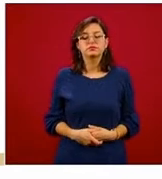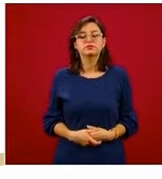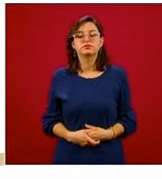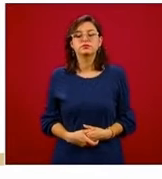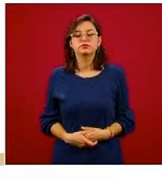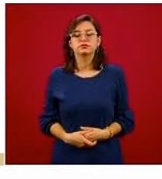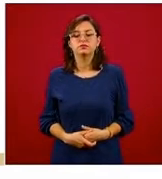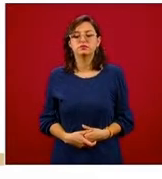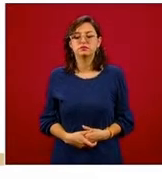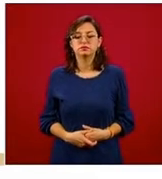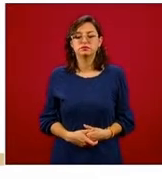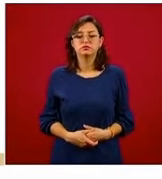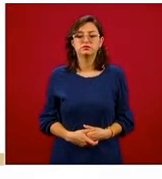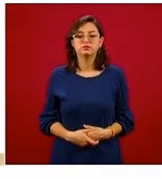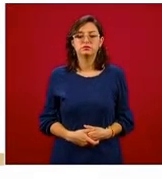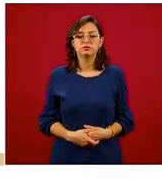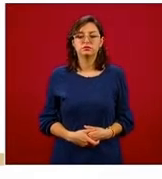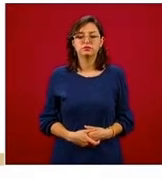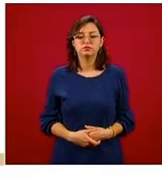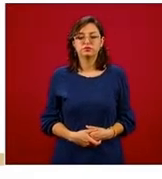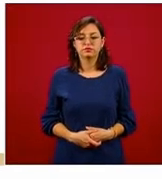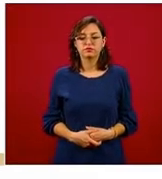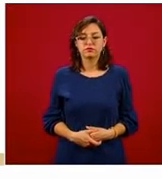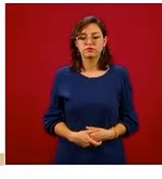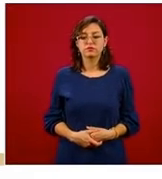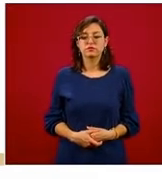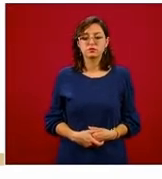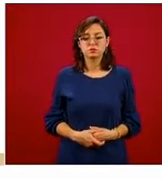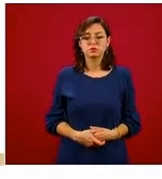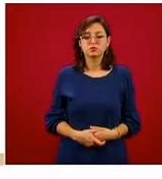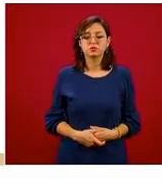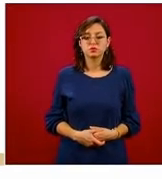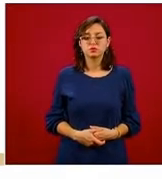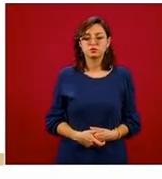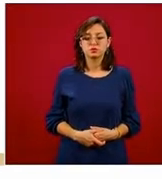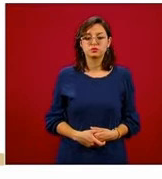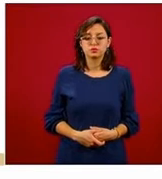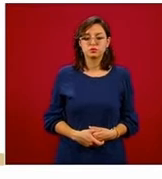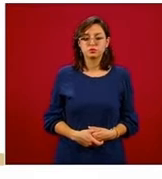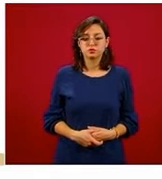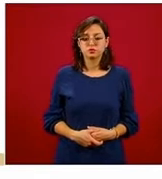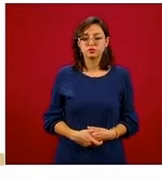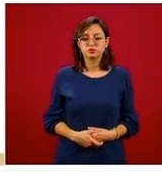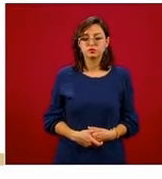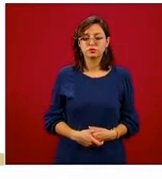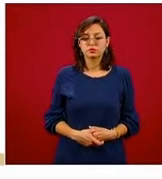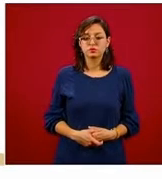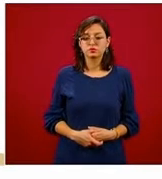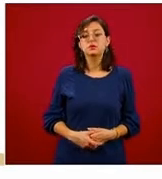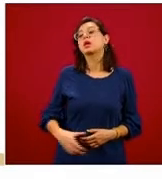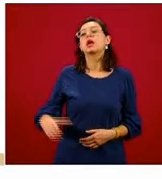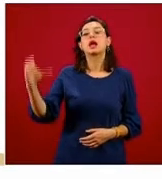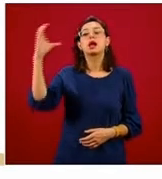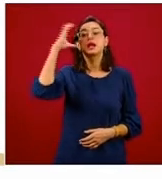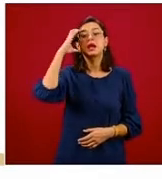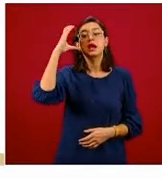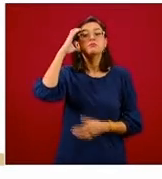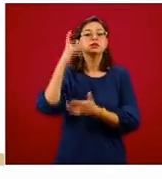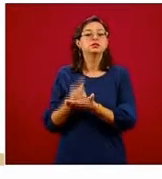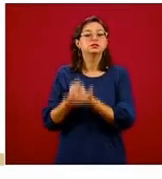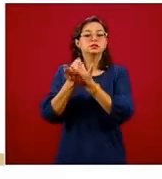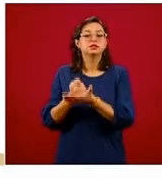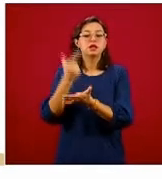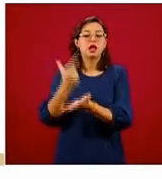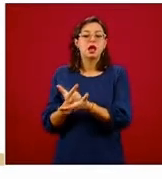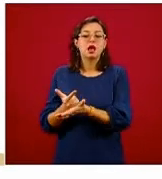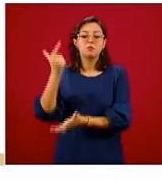the 40% of occupancy. And in this next slide, we are going to see specifically occupancy